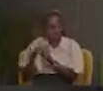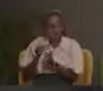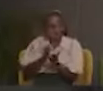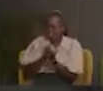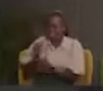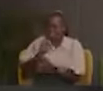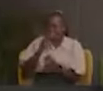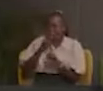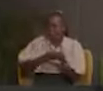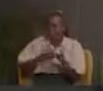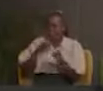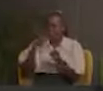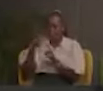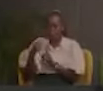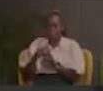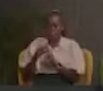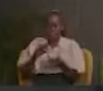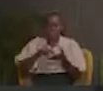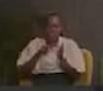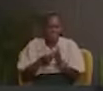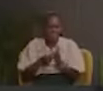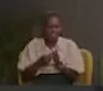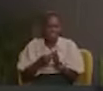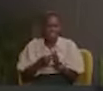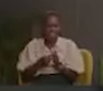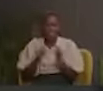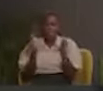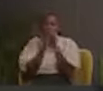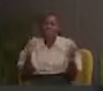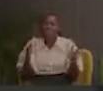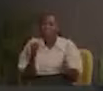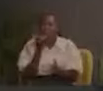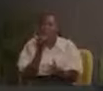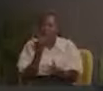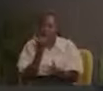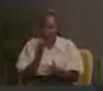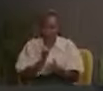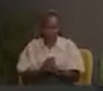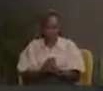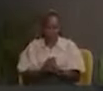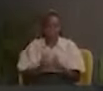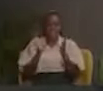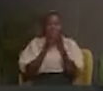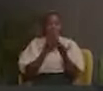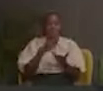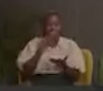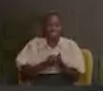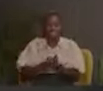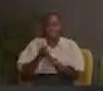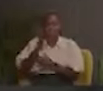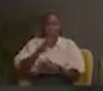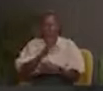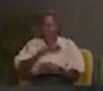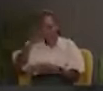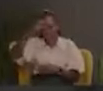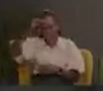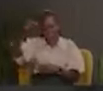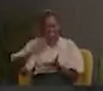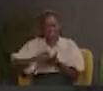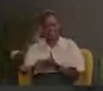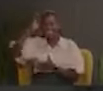integer, sameness, without falsehood. Are we together now? The Bible says God is not a man that he should